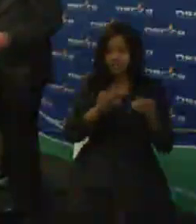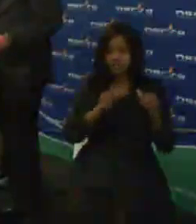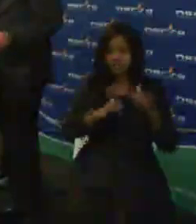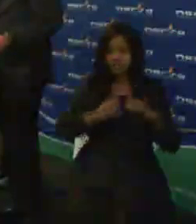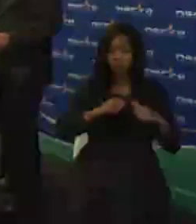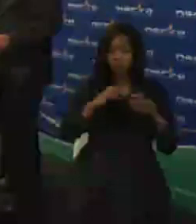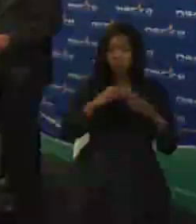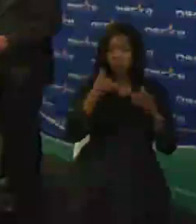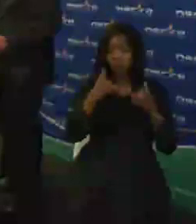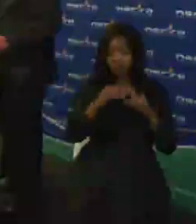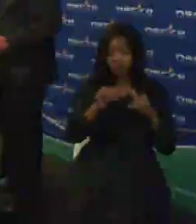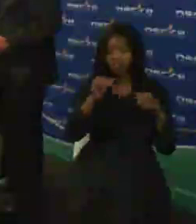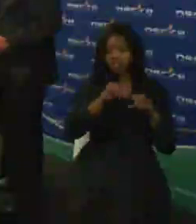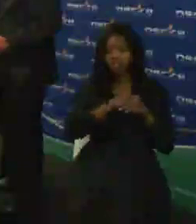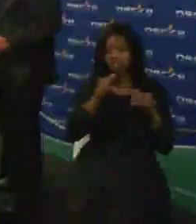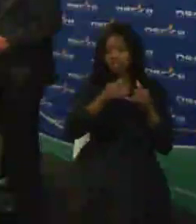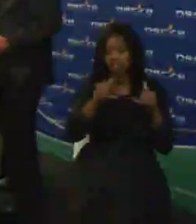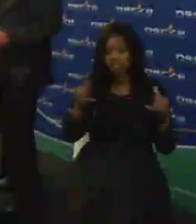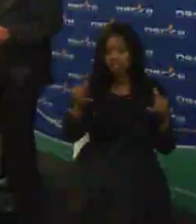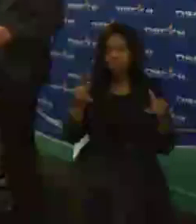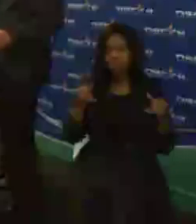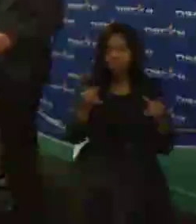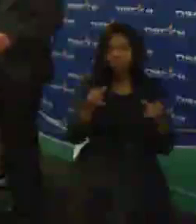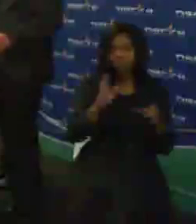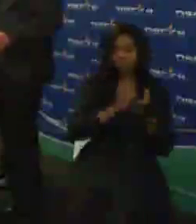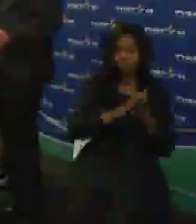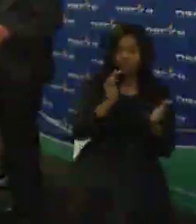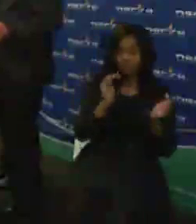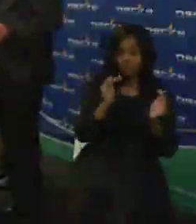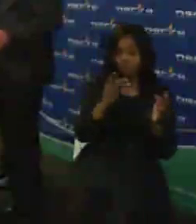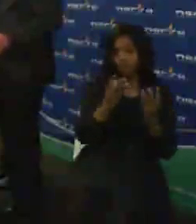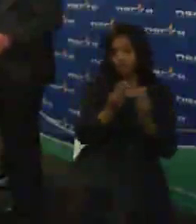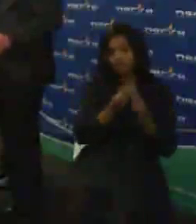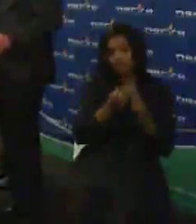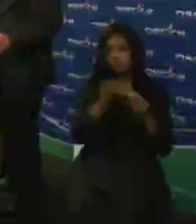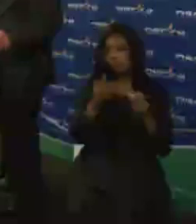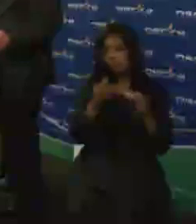costs are in line with international benchmarks. We compared them with